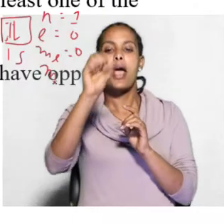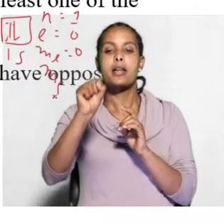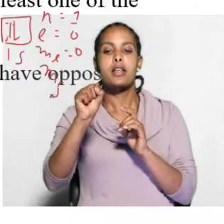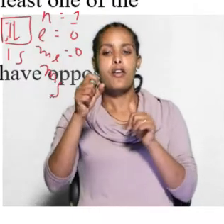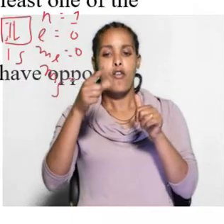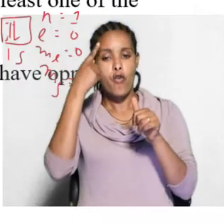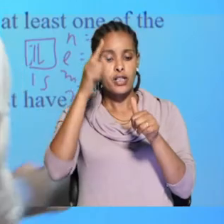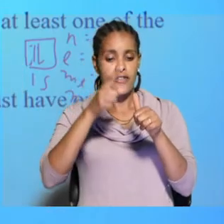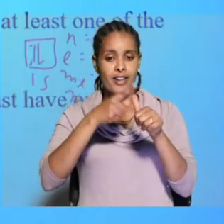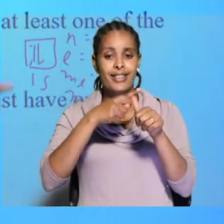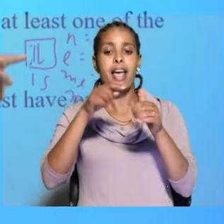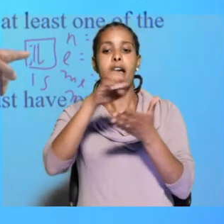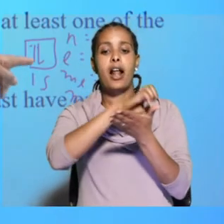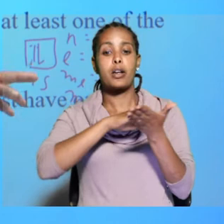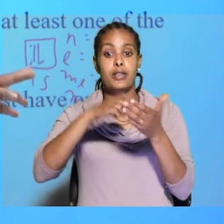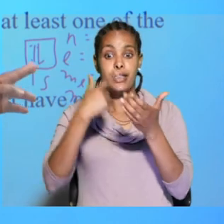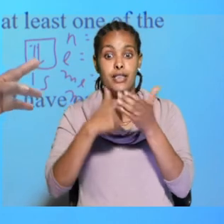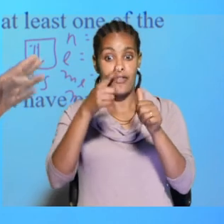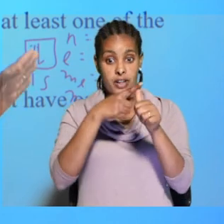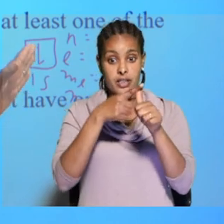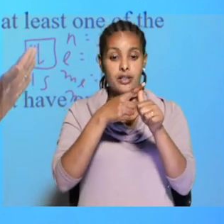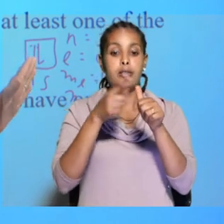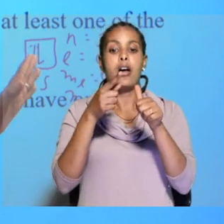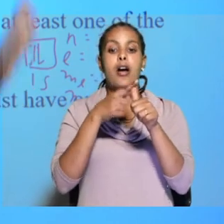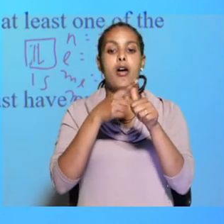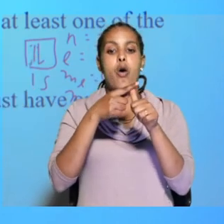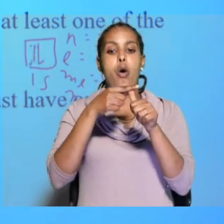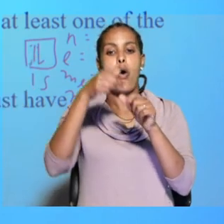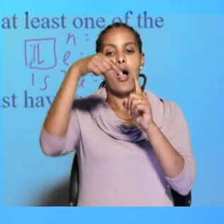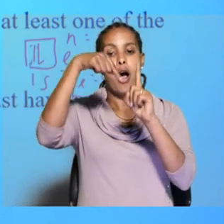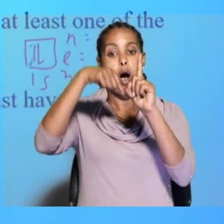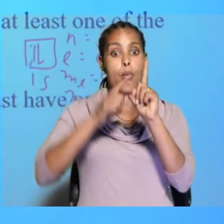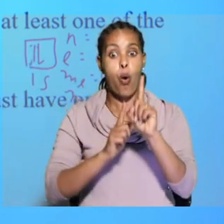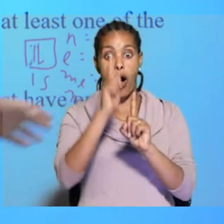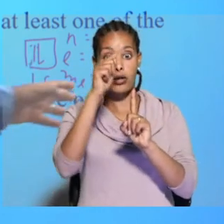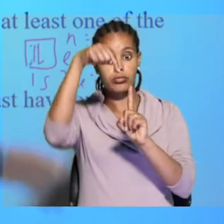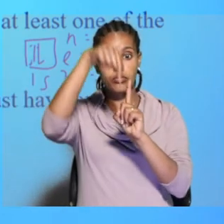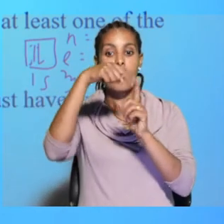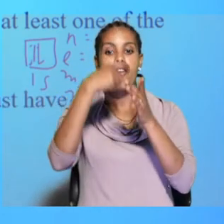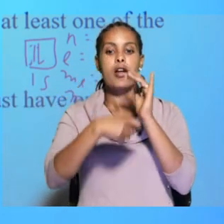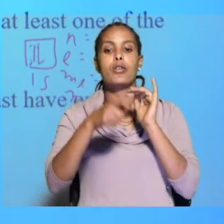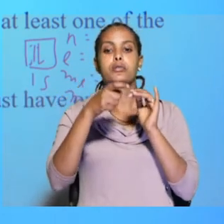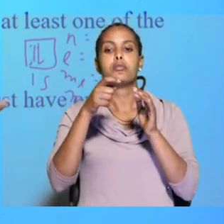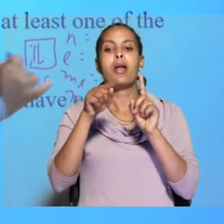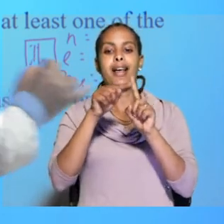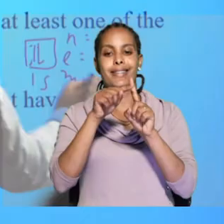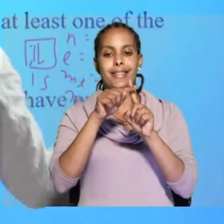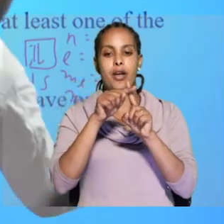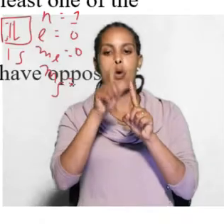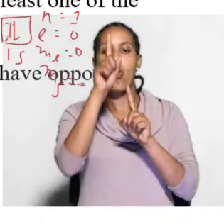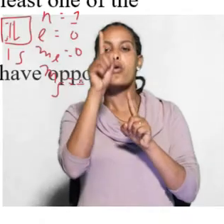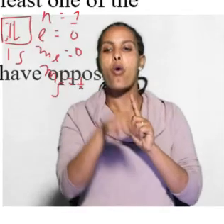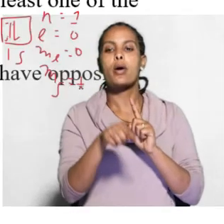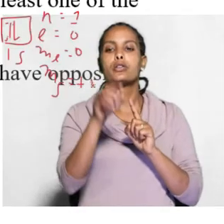the first electron, for this electron. Now this electron open upward. Therefore, the value of MS is plus 1 over